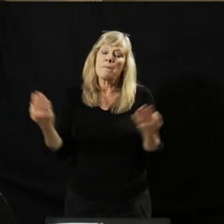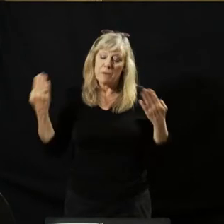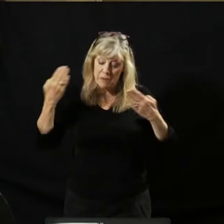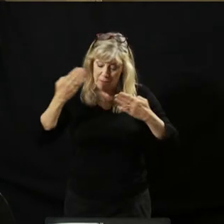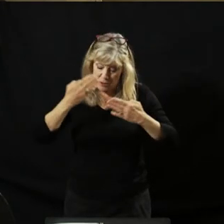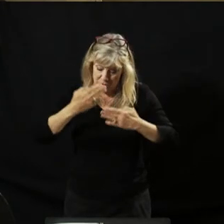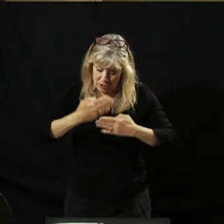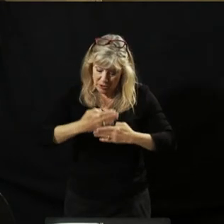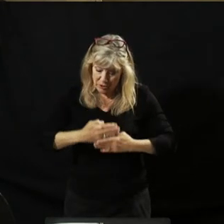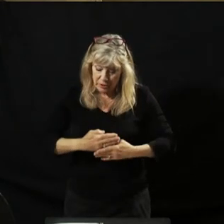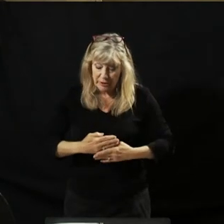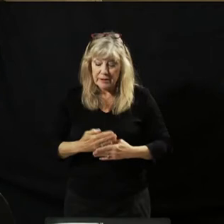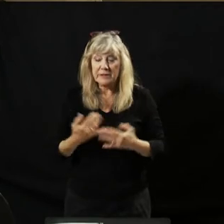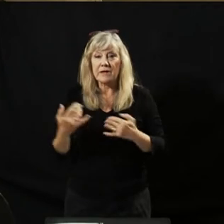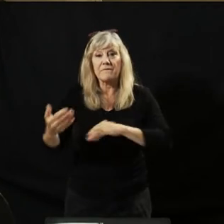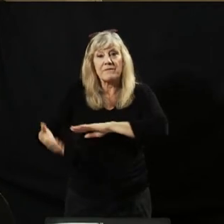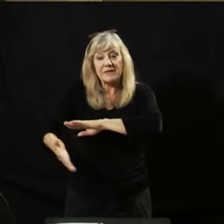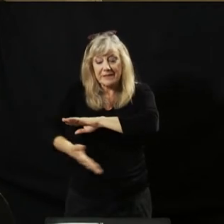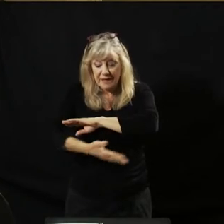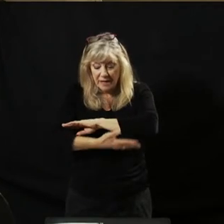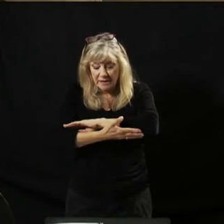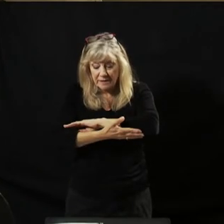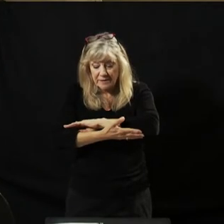darkness of this night.